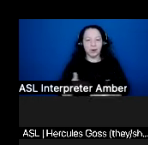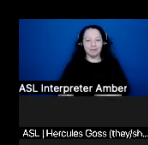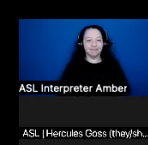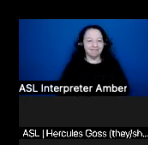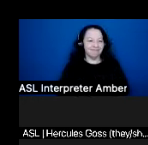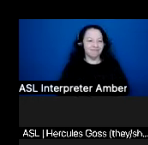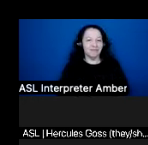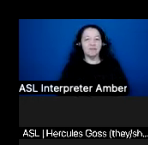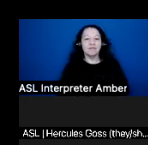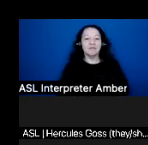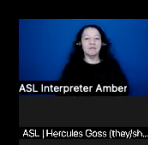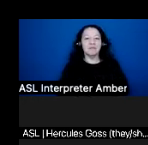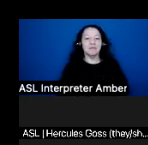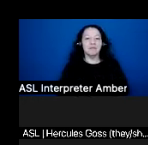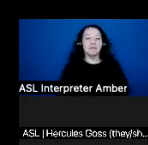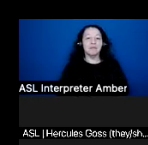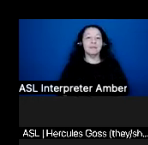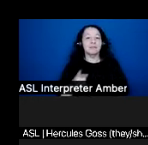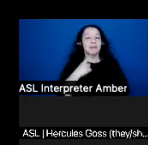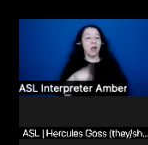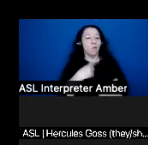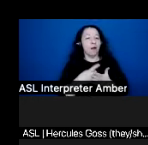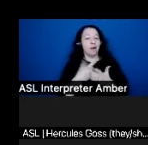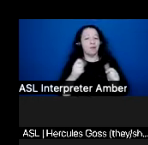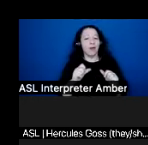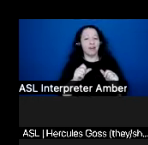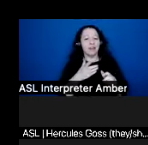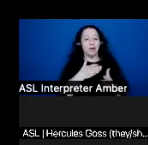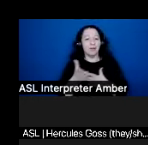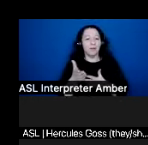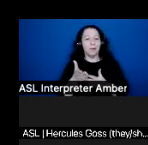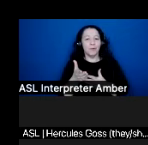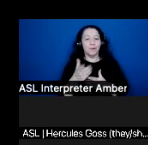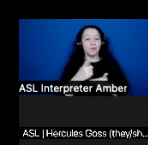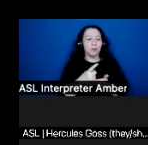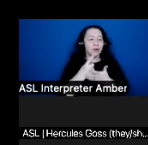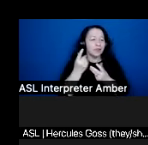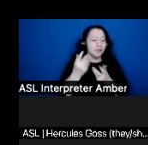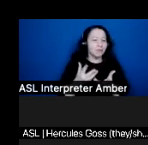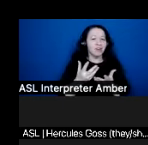All So I right. have an hour to try to get through privilege information and confidentiality.